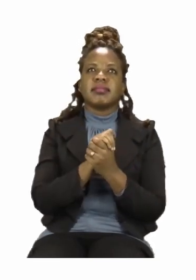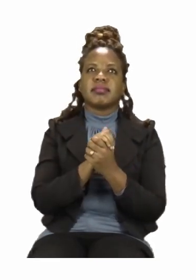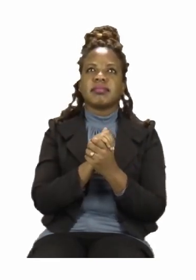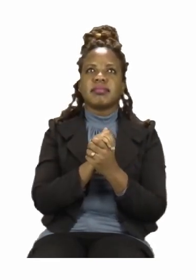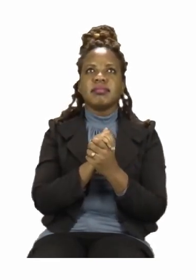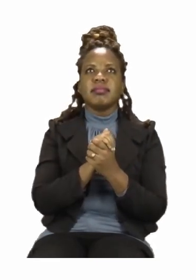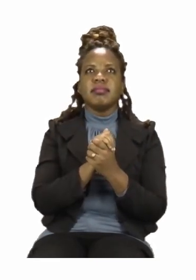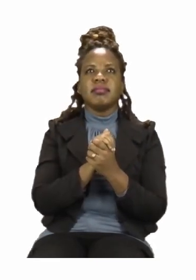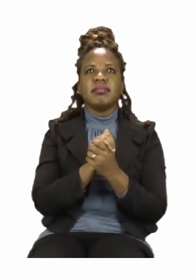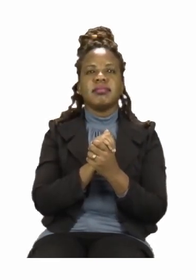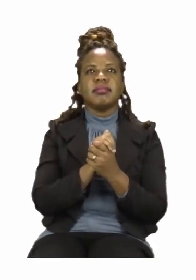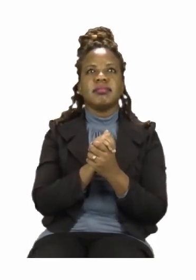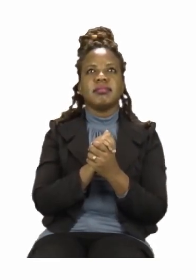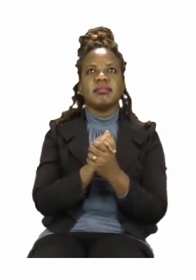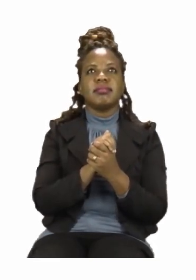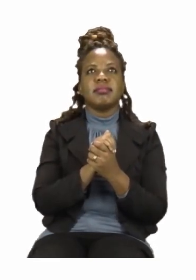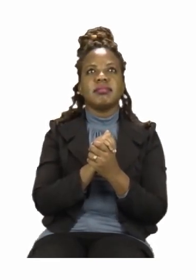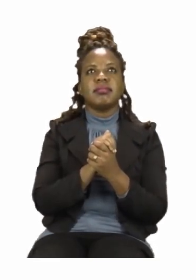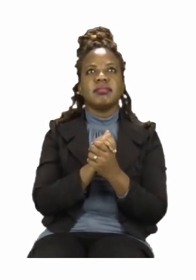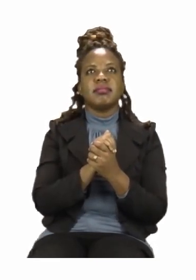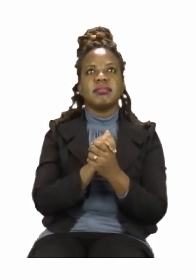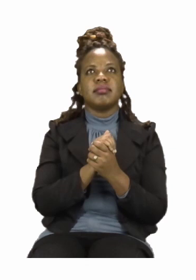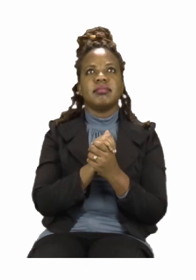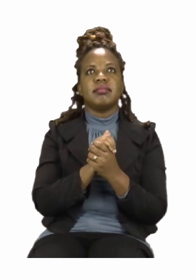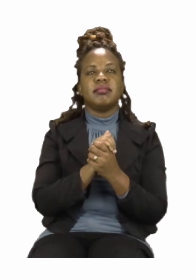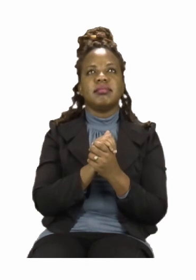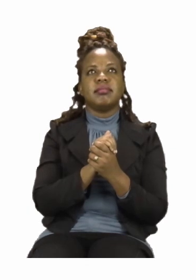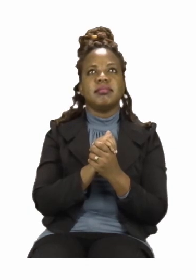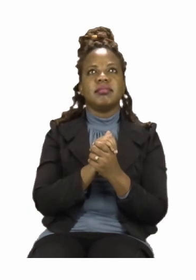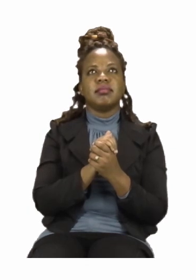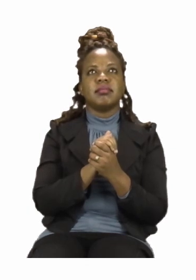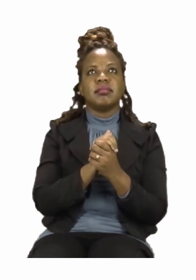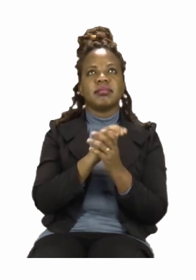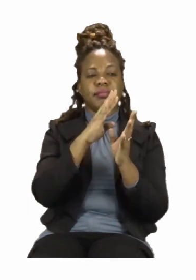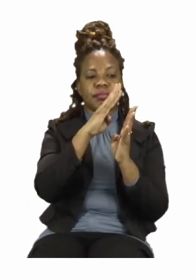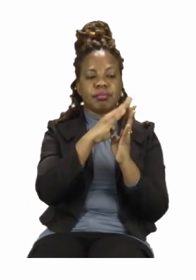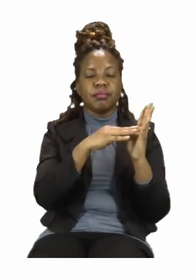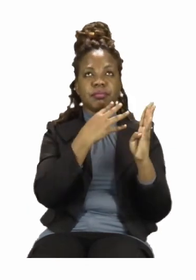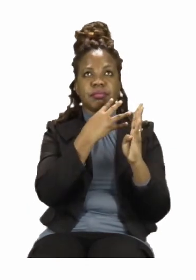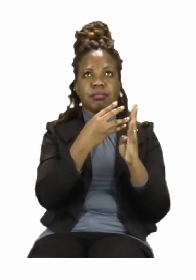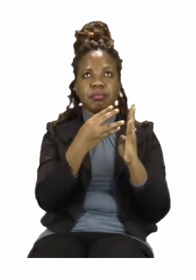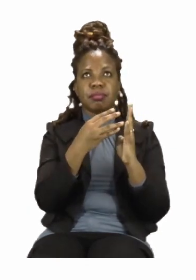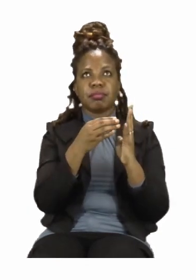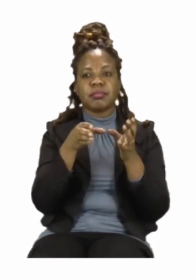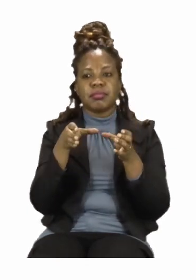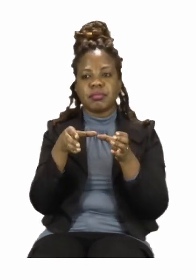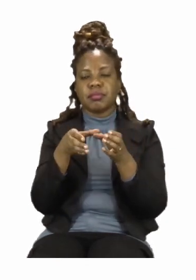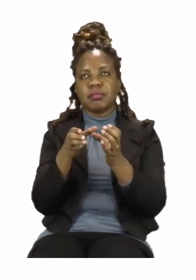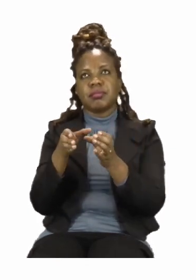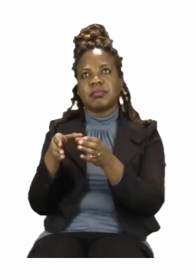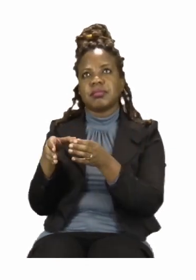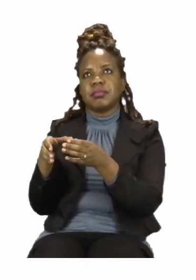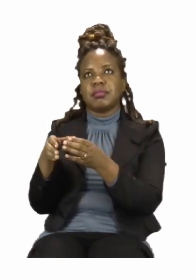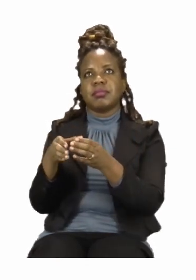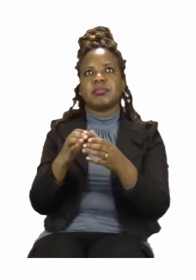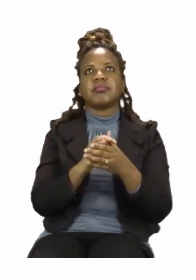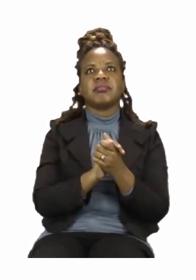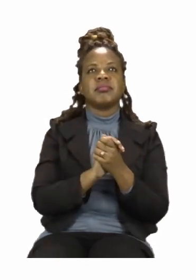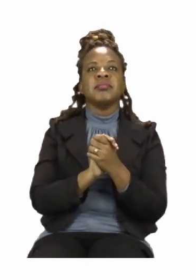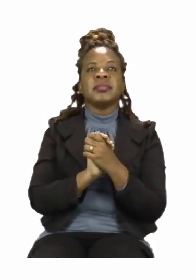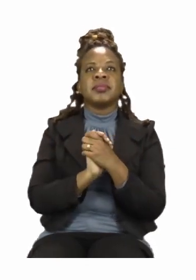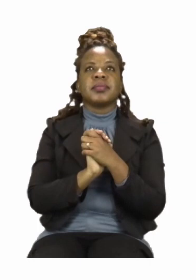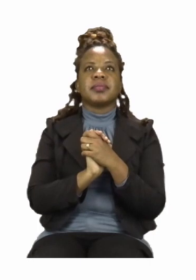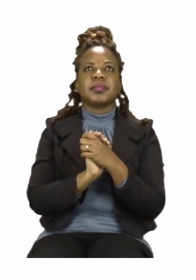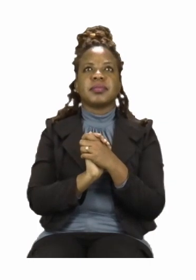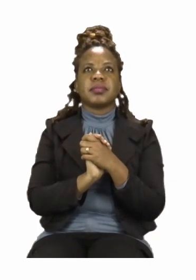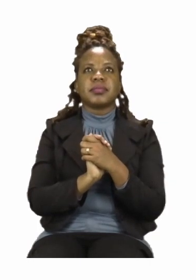be talking about times table and grouping. Now the grouping is what we're going to do together. They